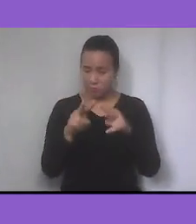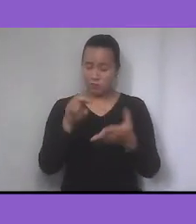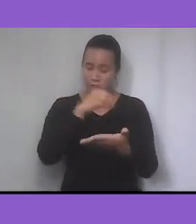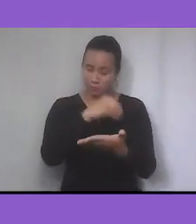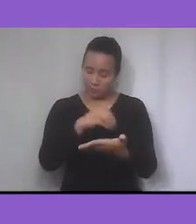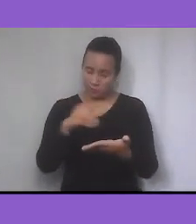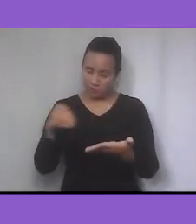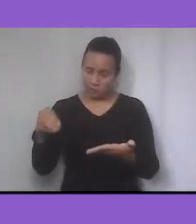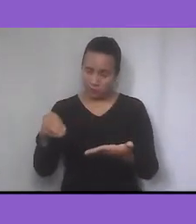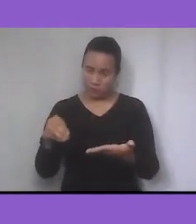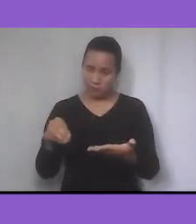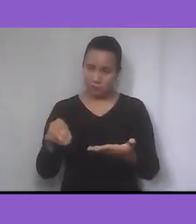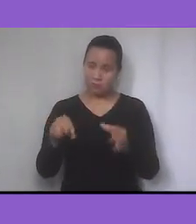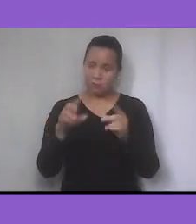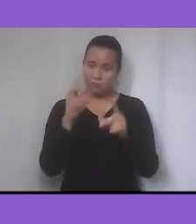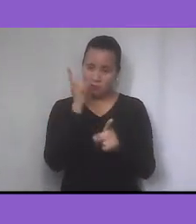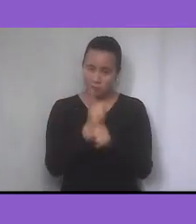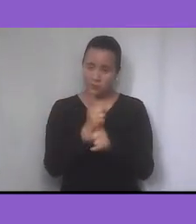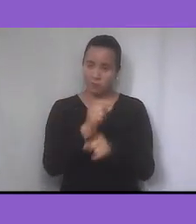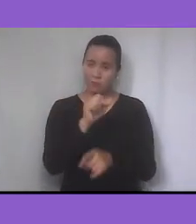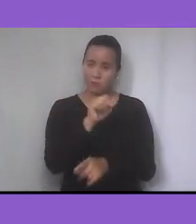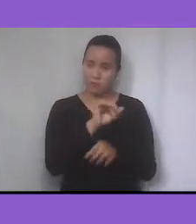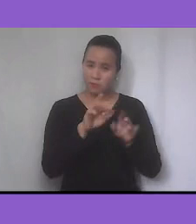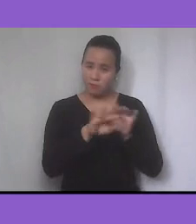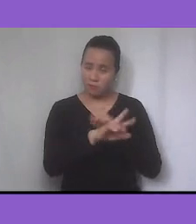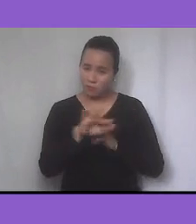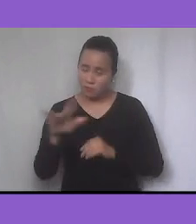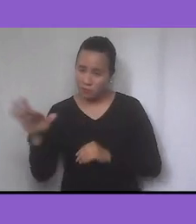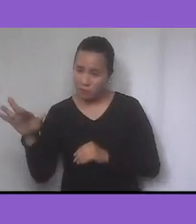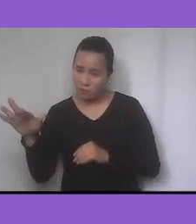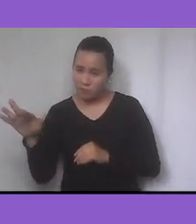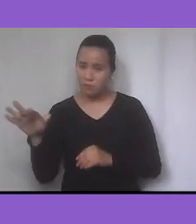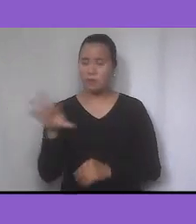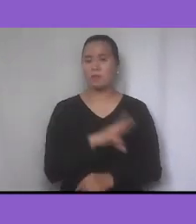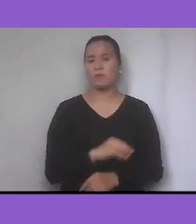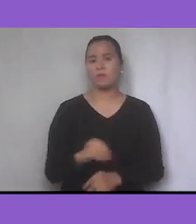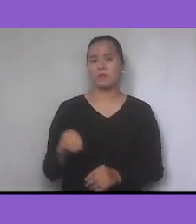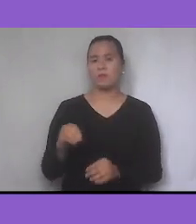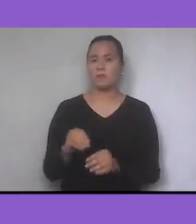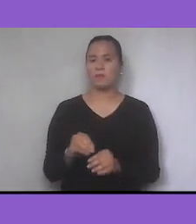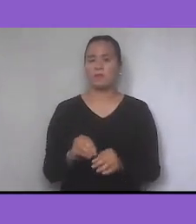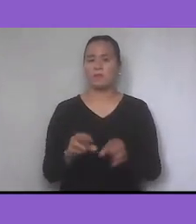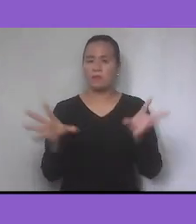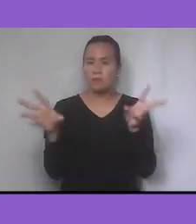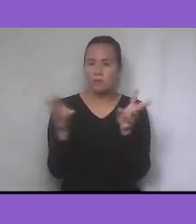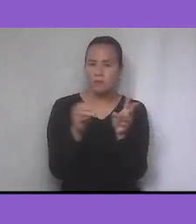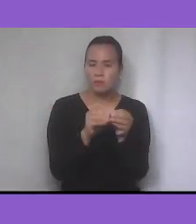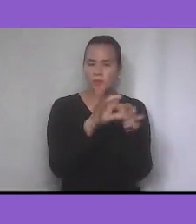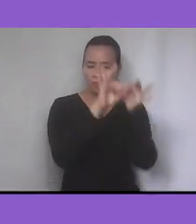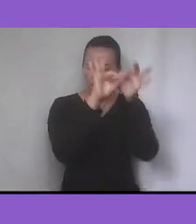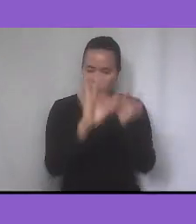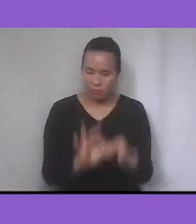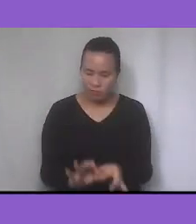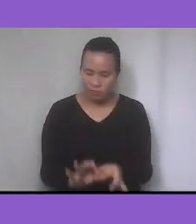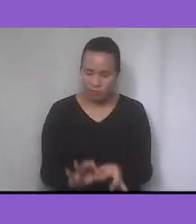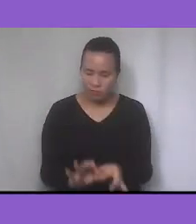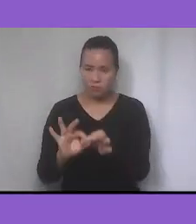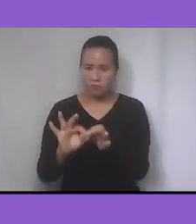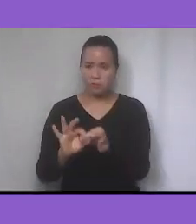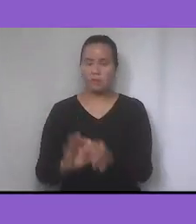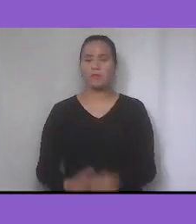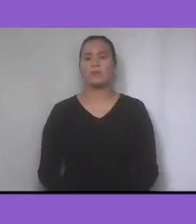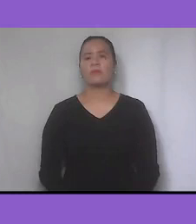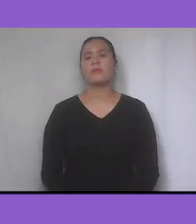So, anong sinabi ni Teacher Mackie na writing challenges? Poor letter formation, limited written output, poor organization,